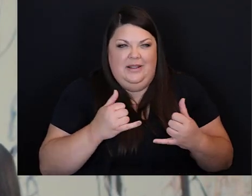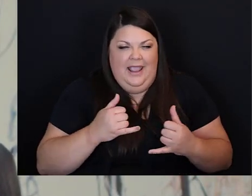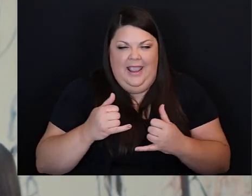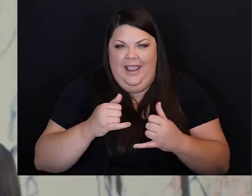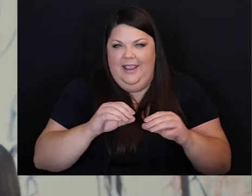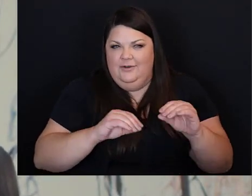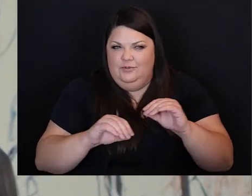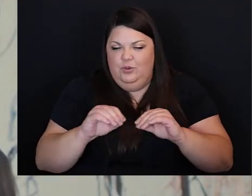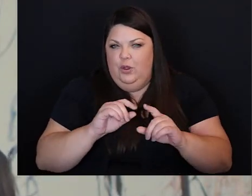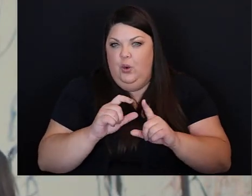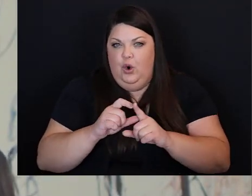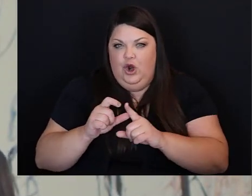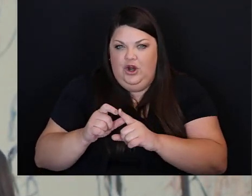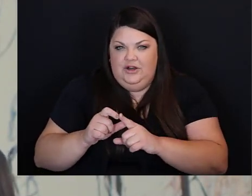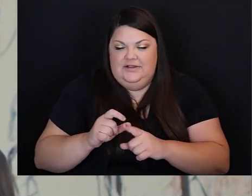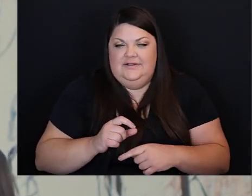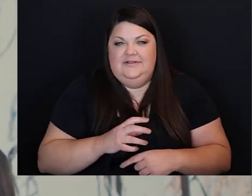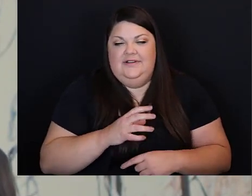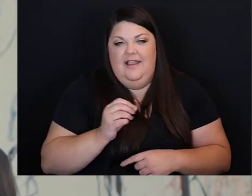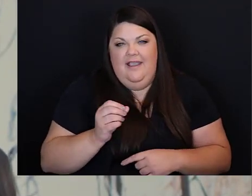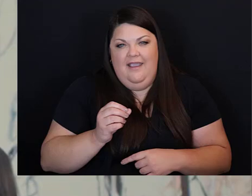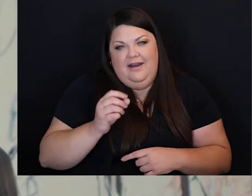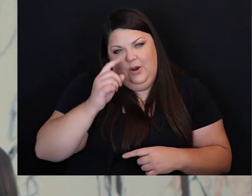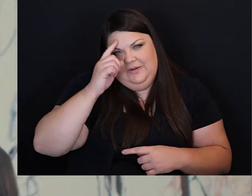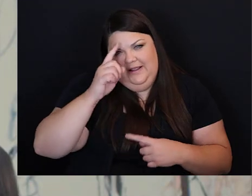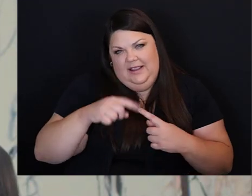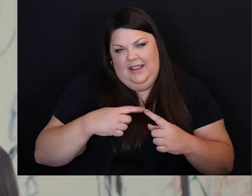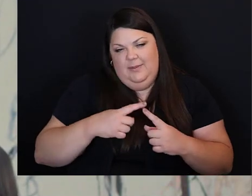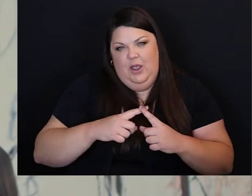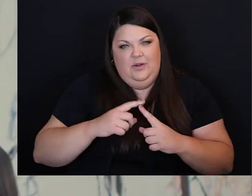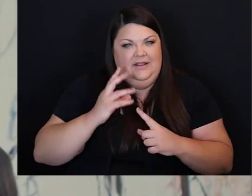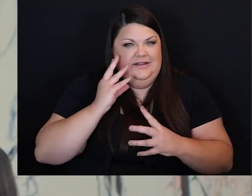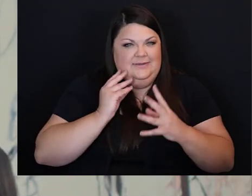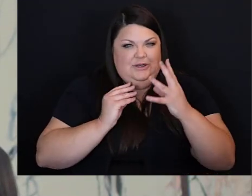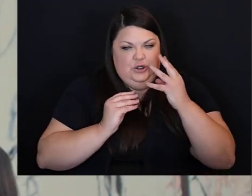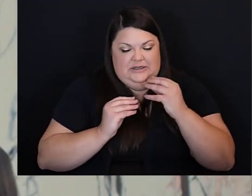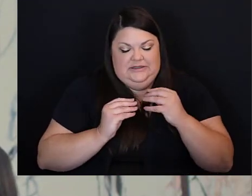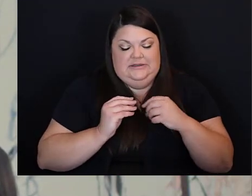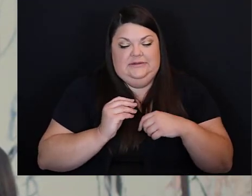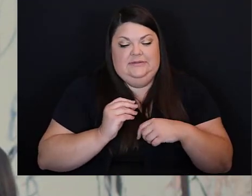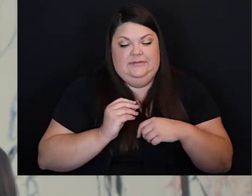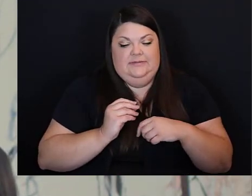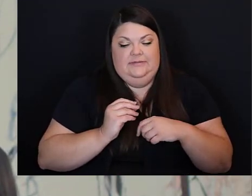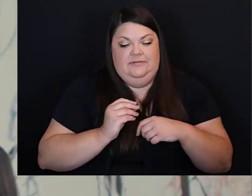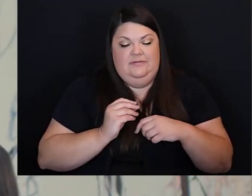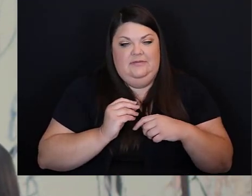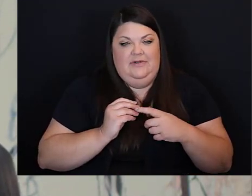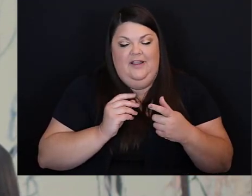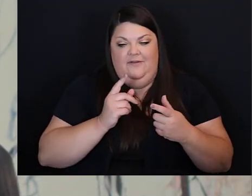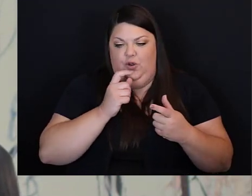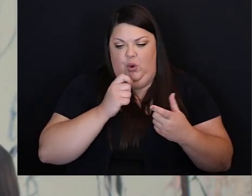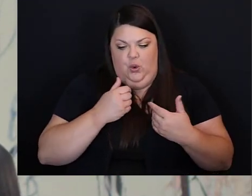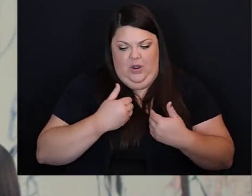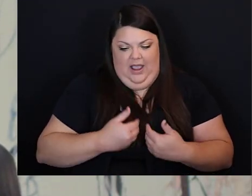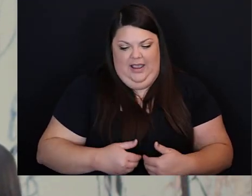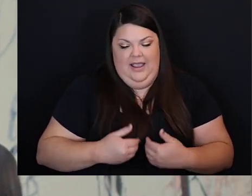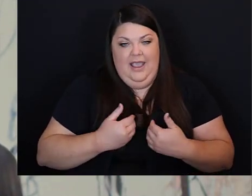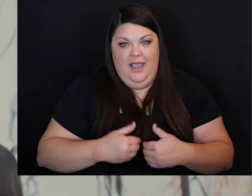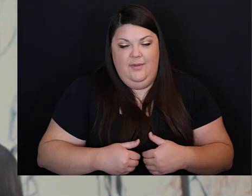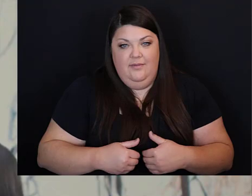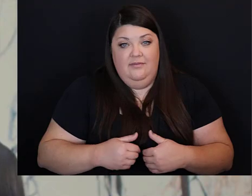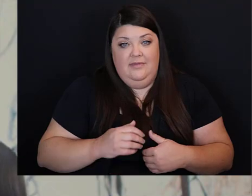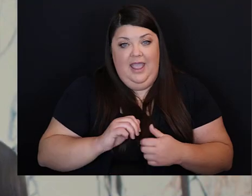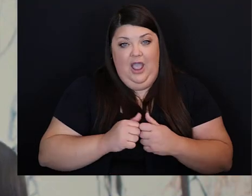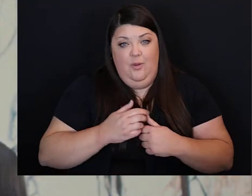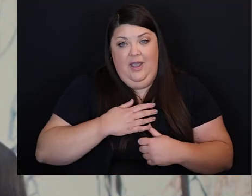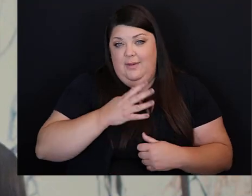with words, and I was thinking about the experience of being who I am and